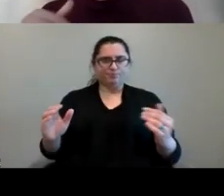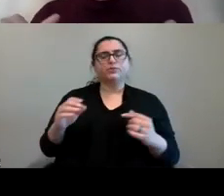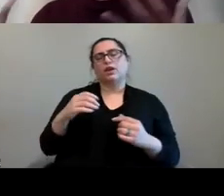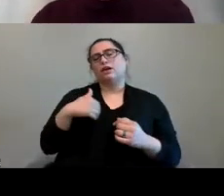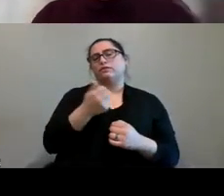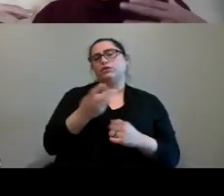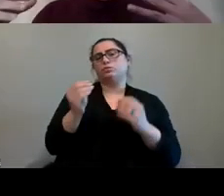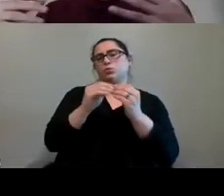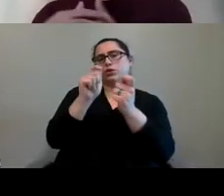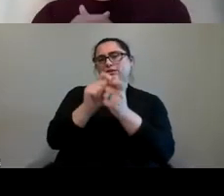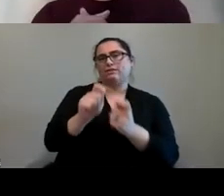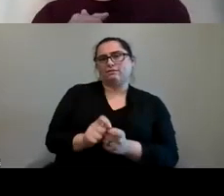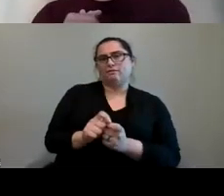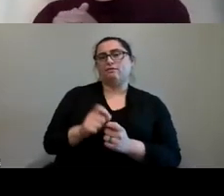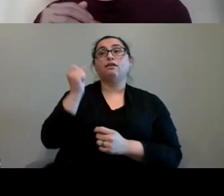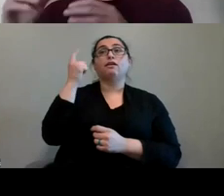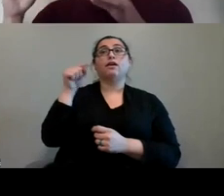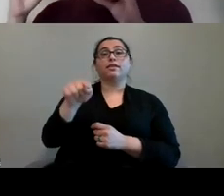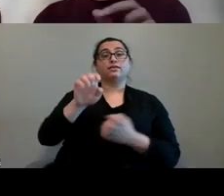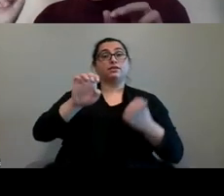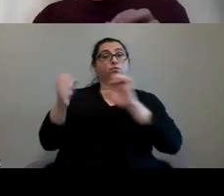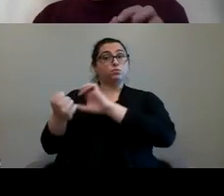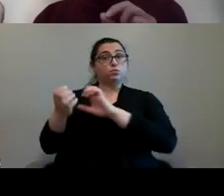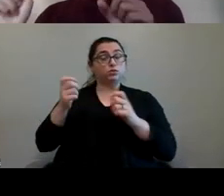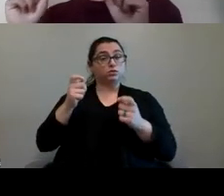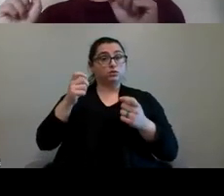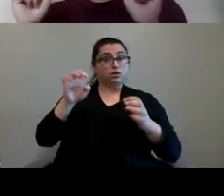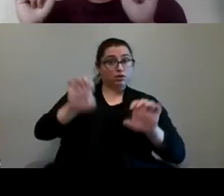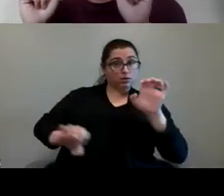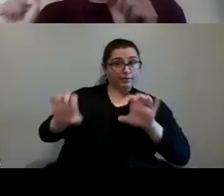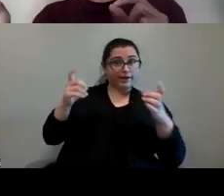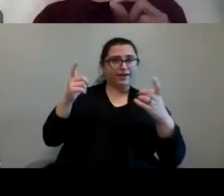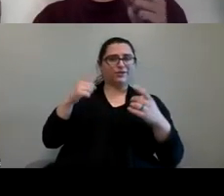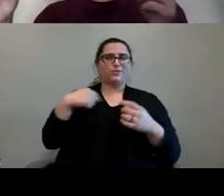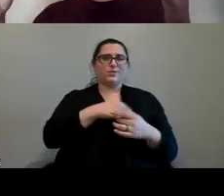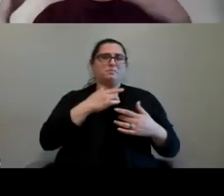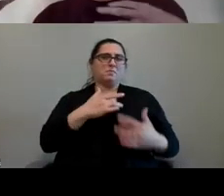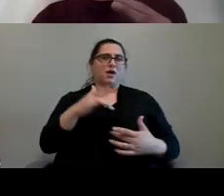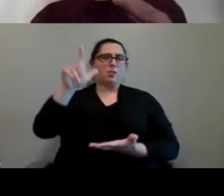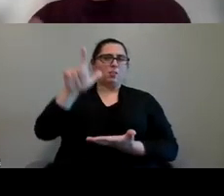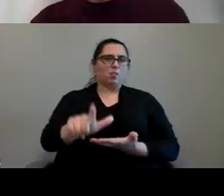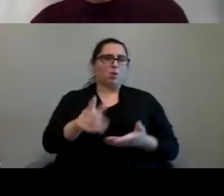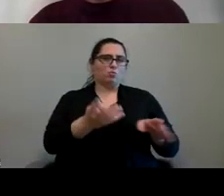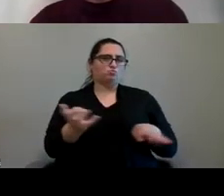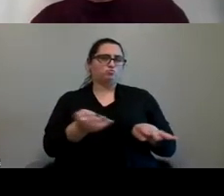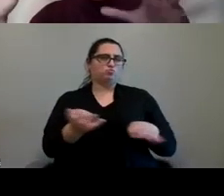Basically, we're doing this evolutionary experiment in a very low throughput manner. So this is like the